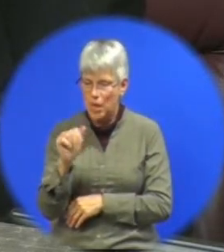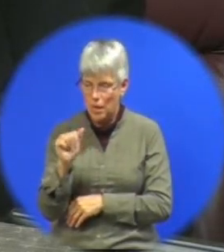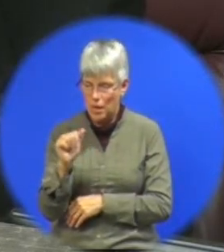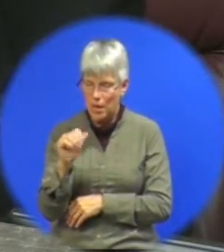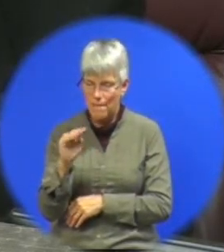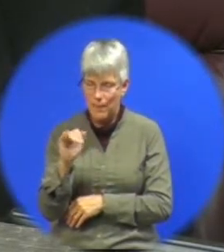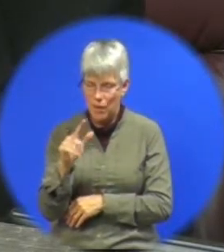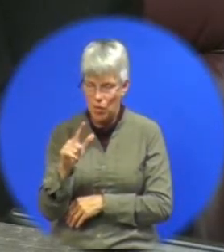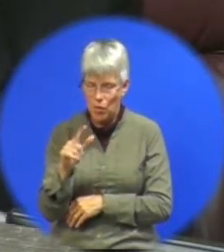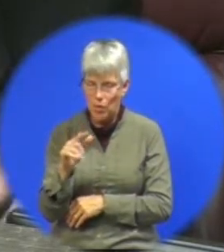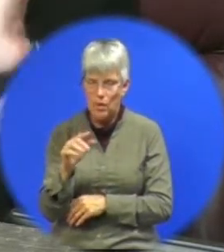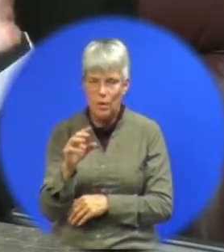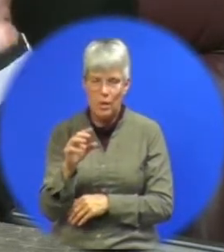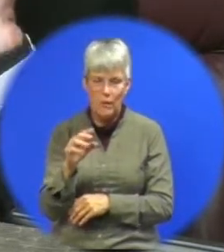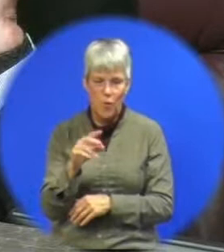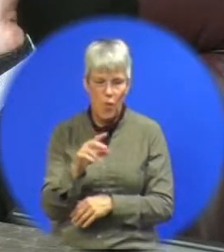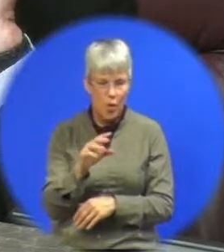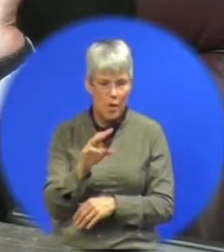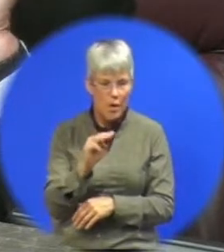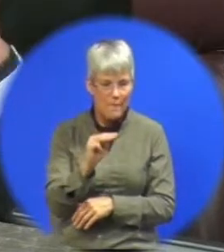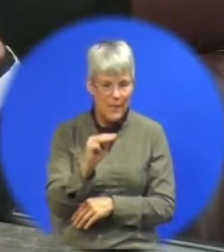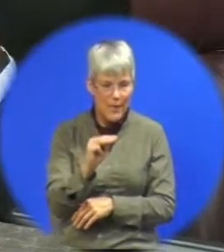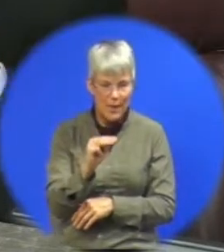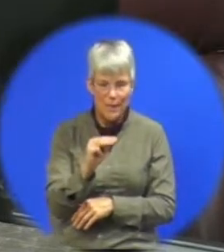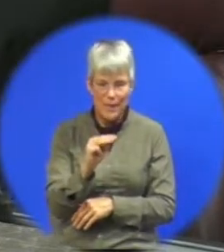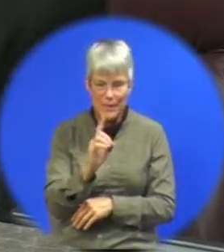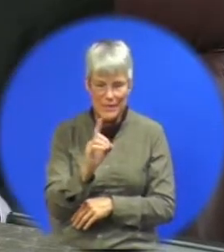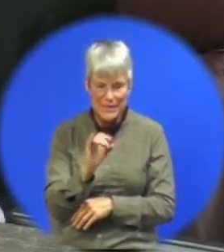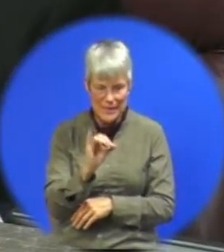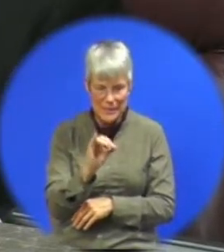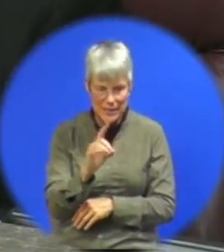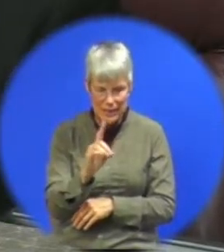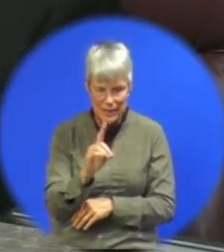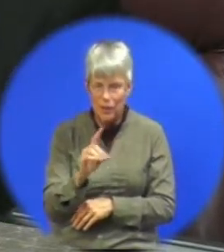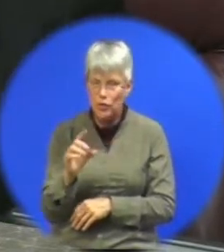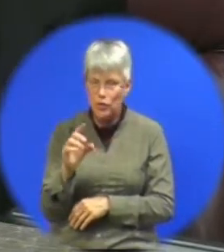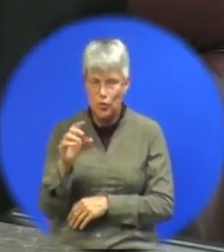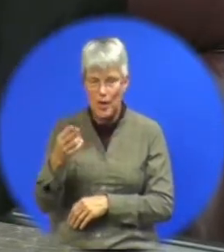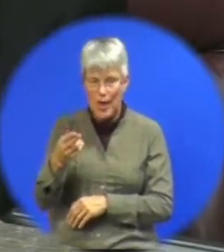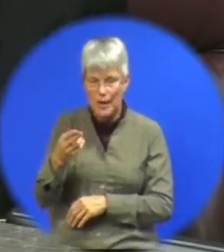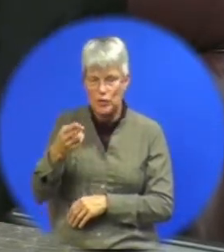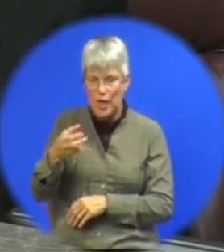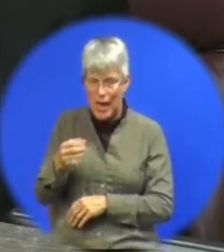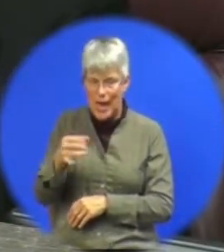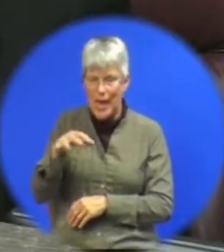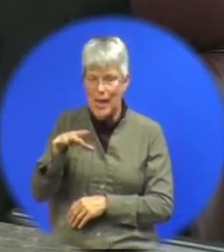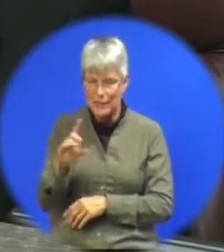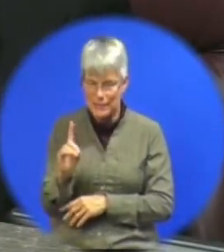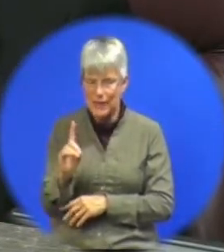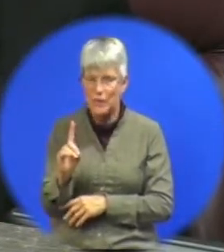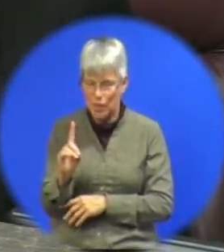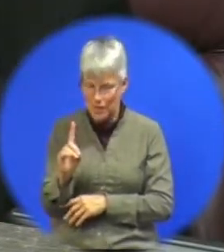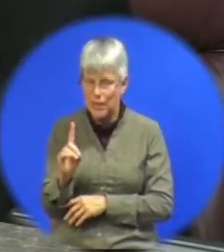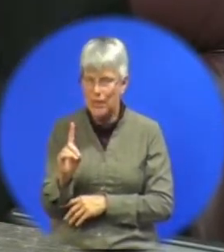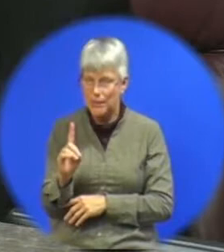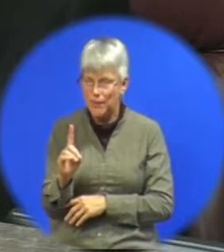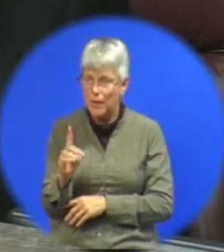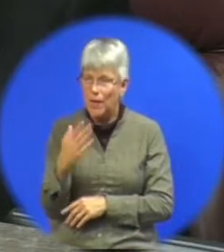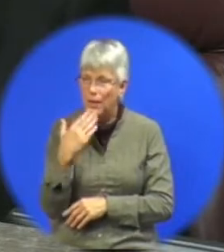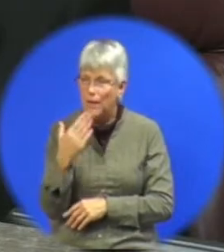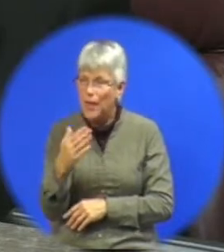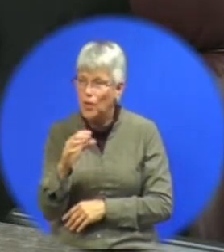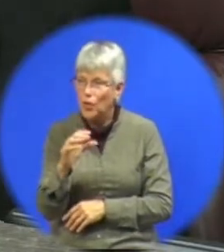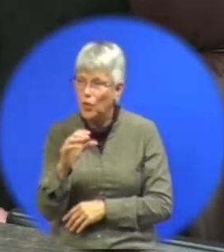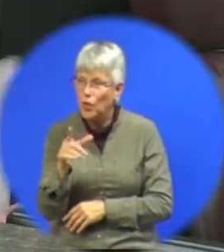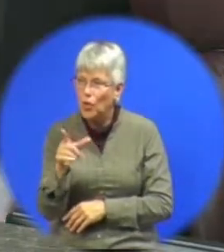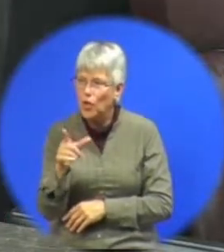District, MID, to High Intensity District, HID. Call on our planning director, Scott Luckadoo. Gosh,